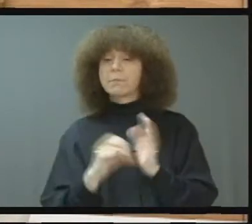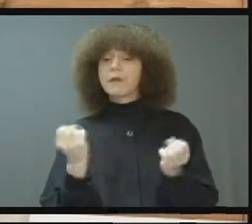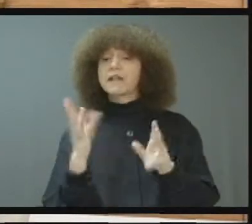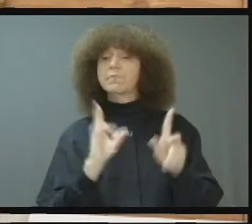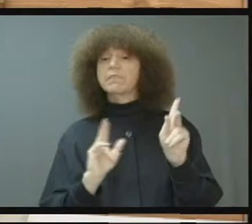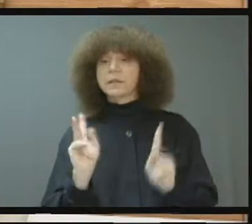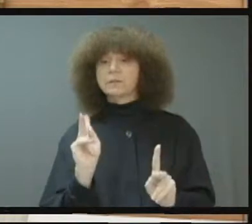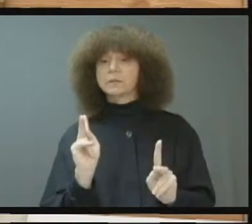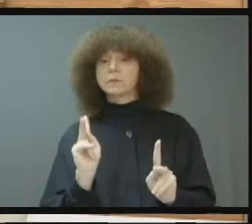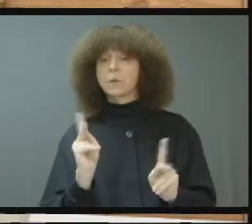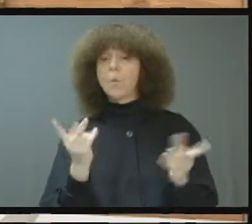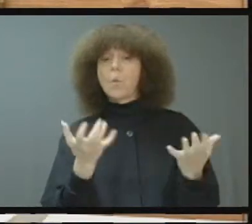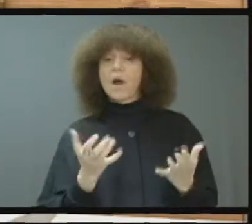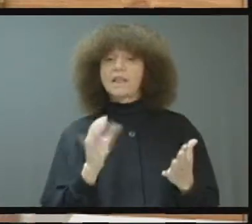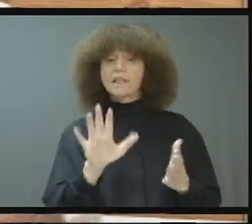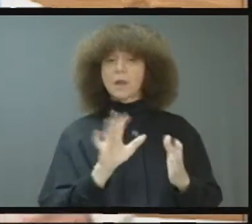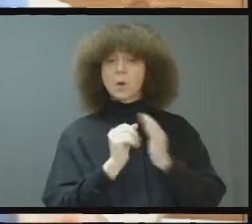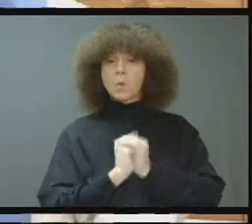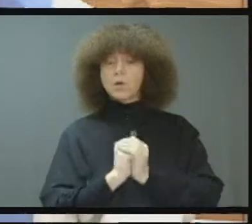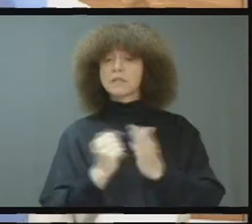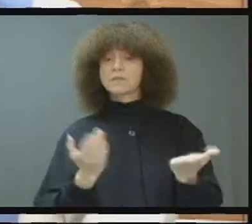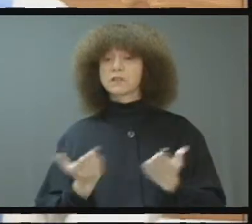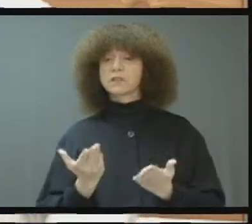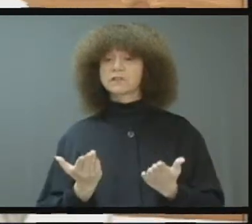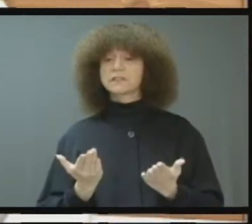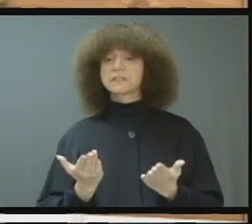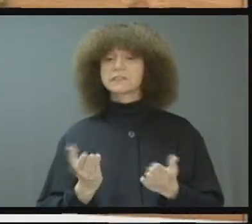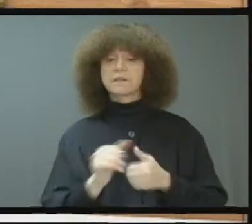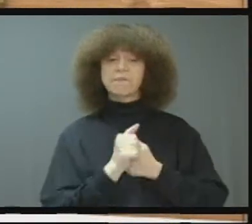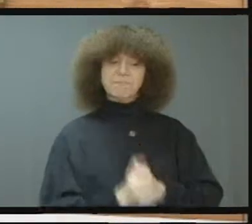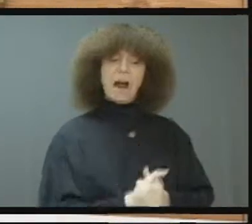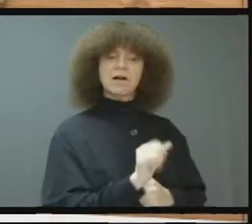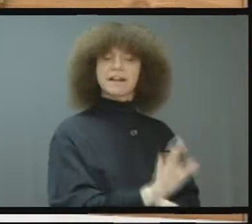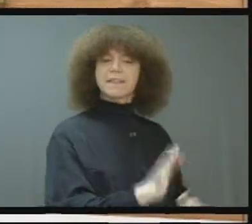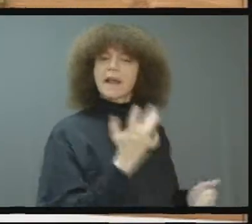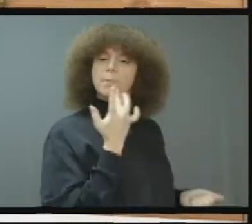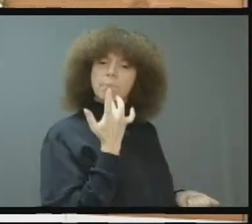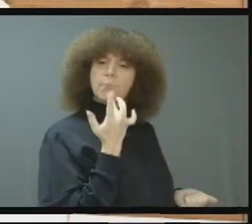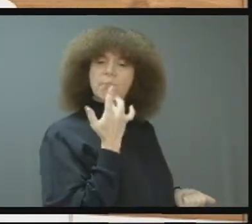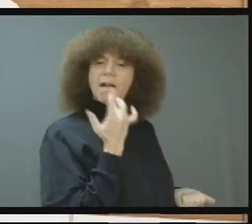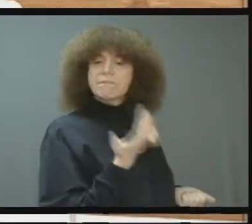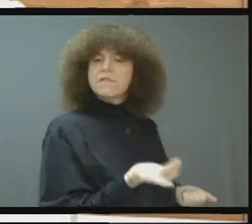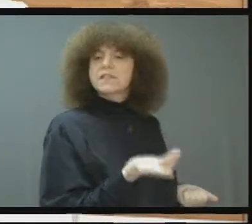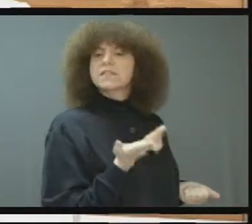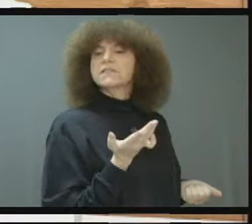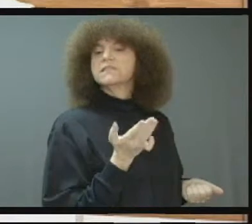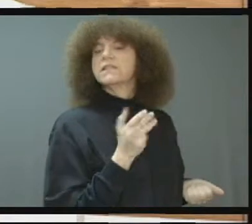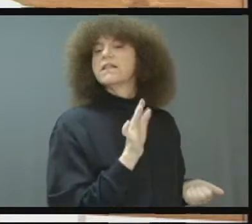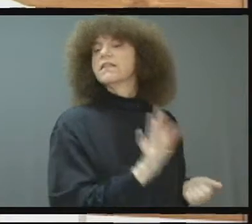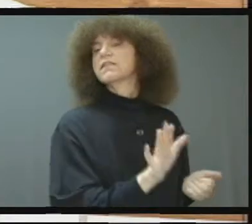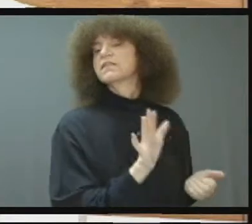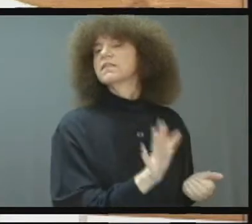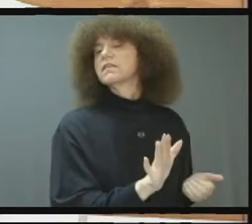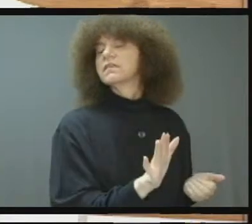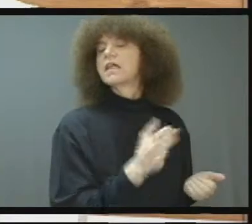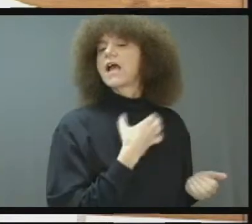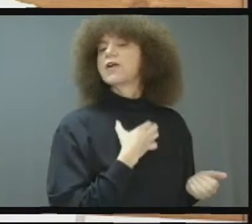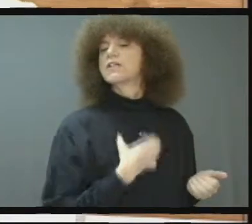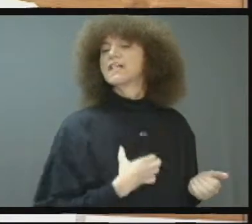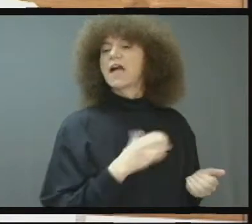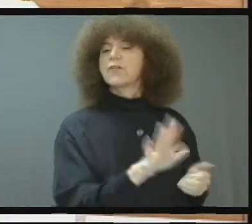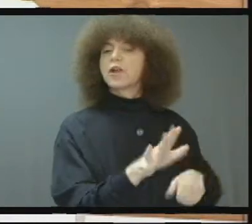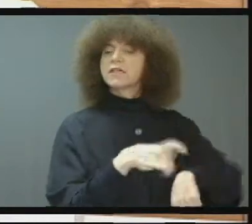people want their worship service to be only done according to their taste, their preferences, their format, their time of the day.